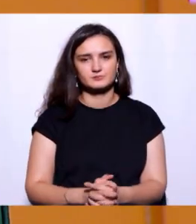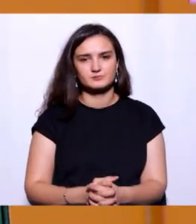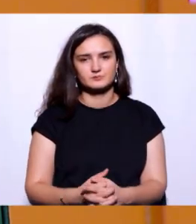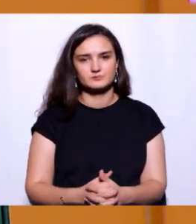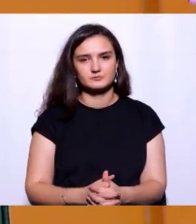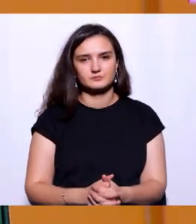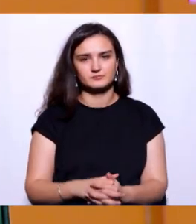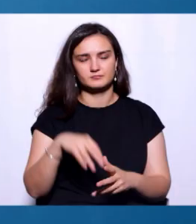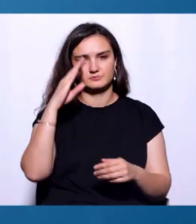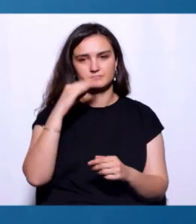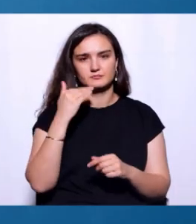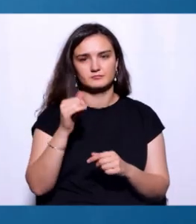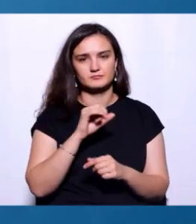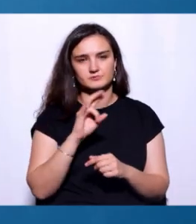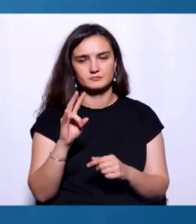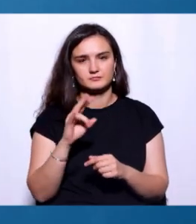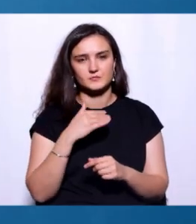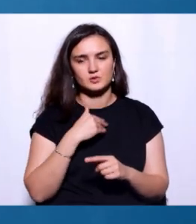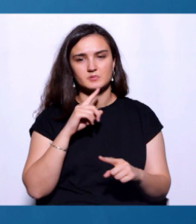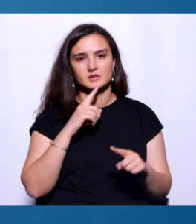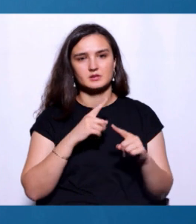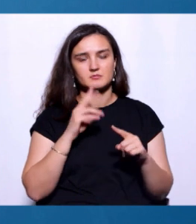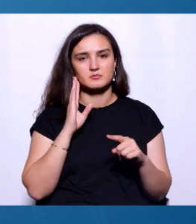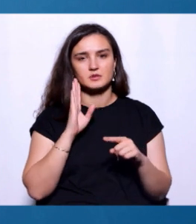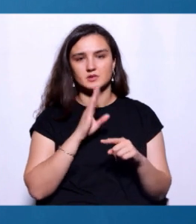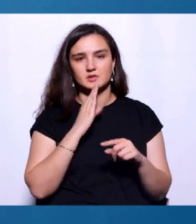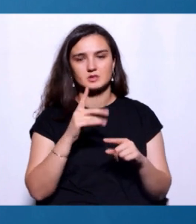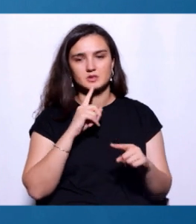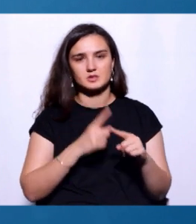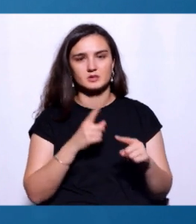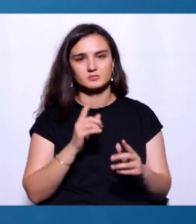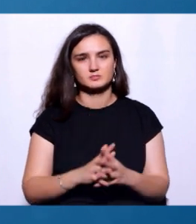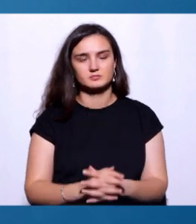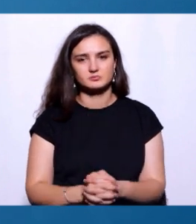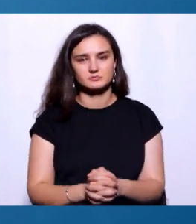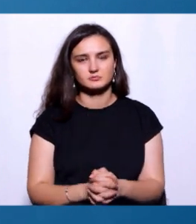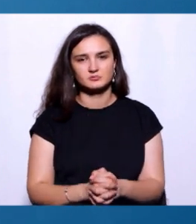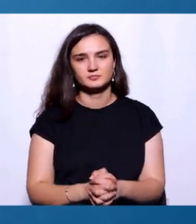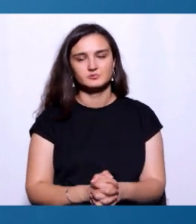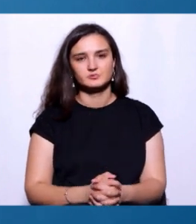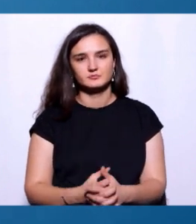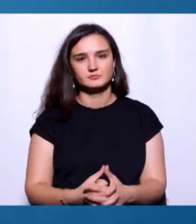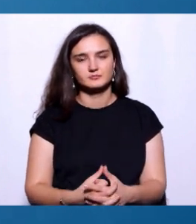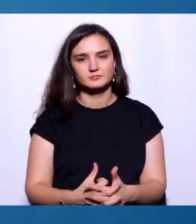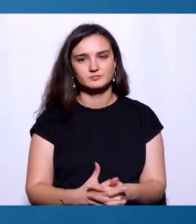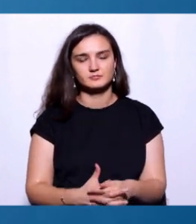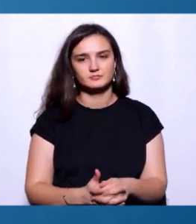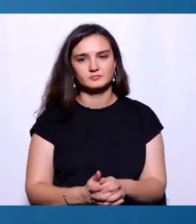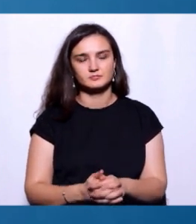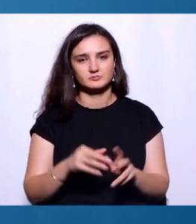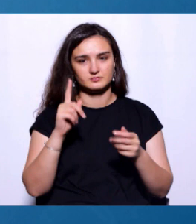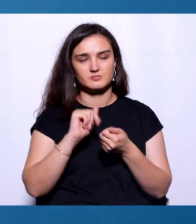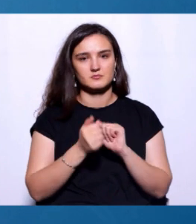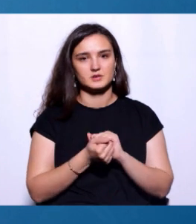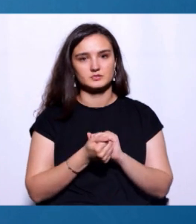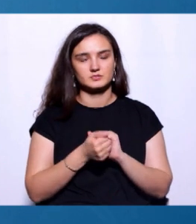My father's or my mother's sister. Oh, I remember